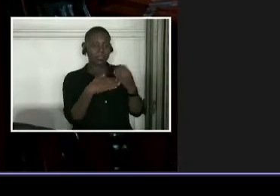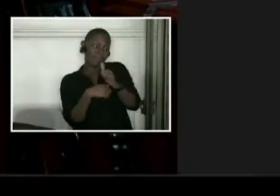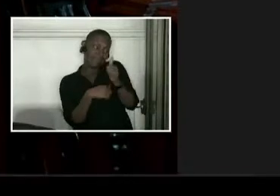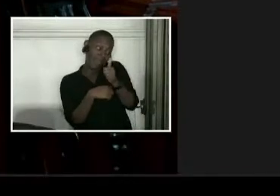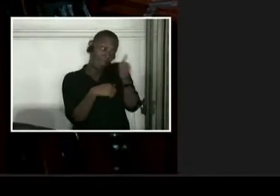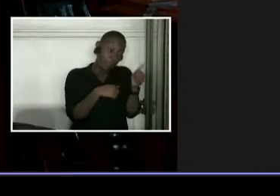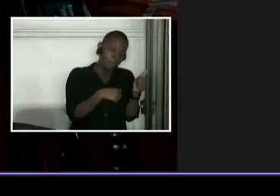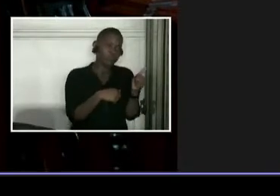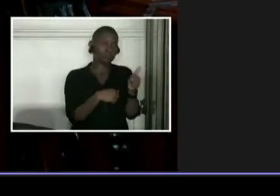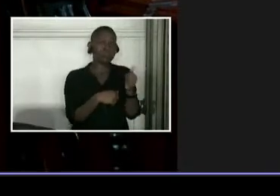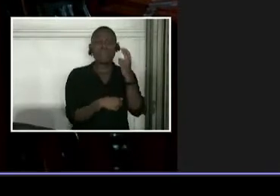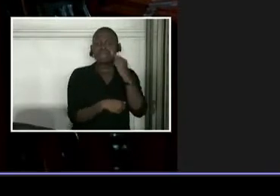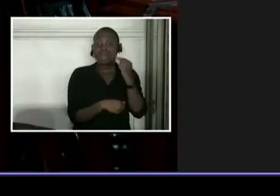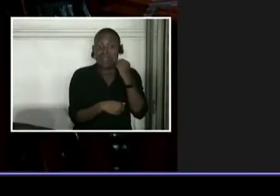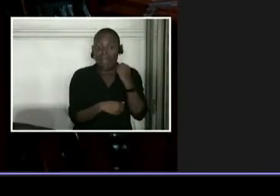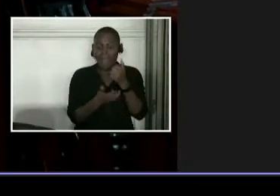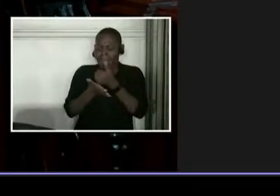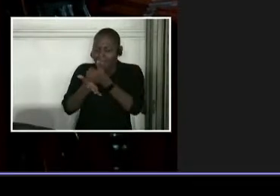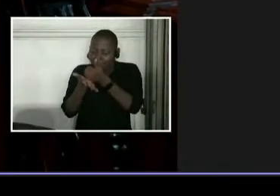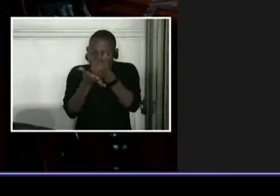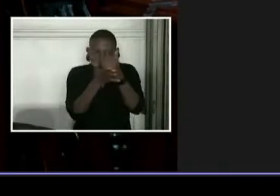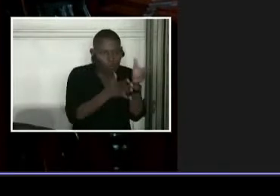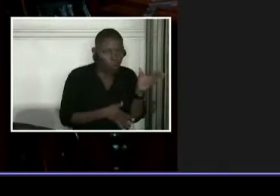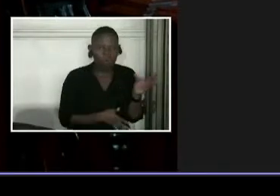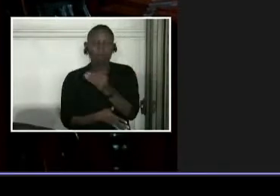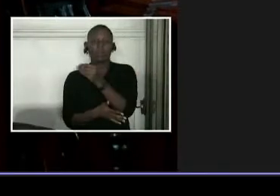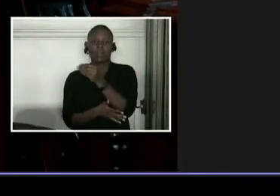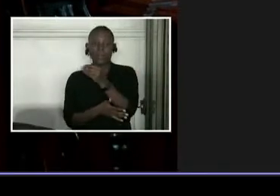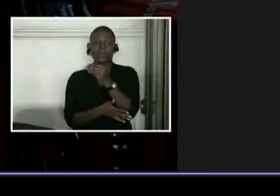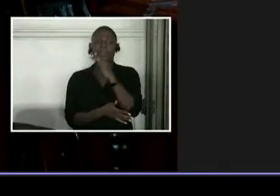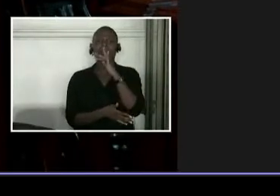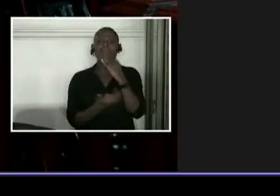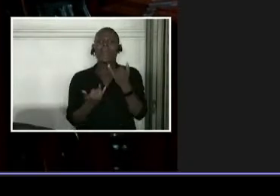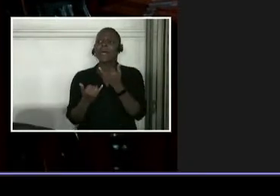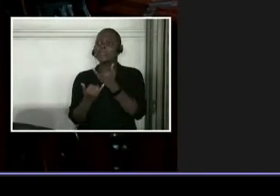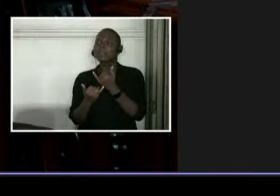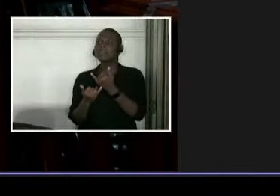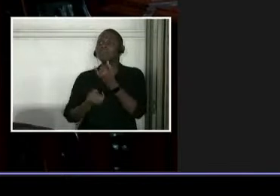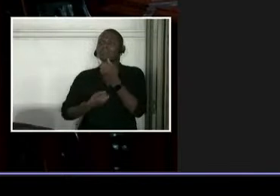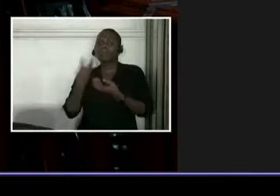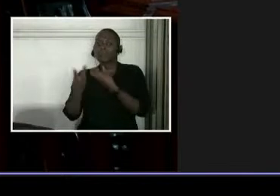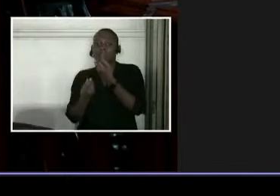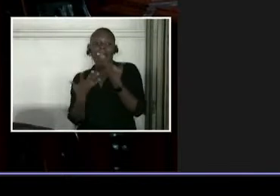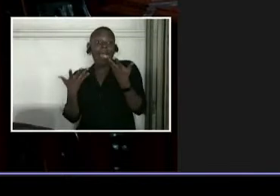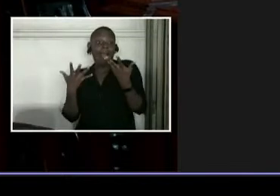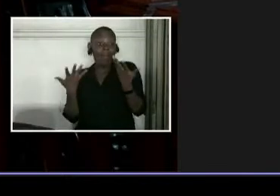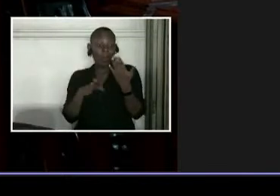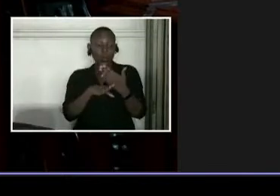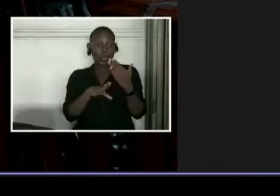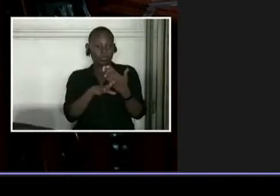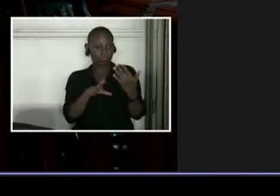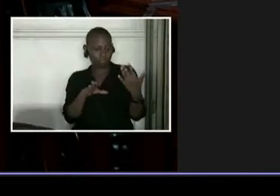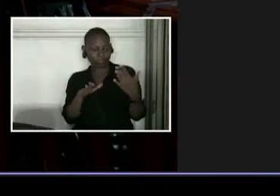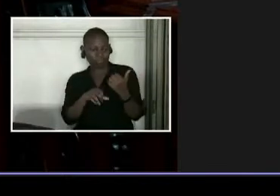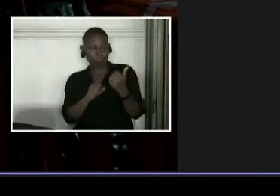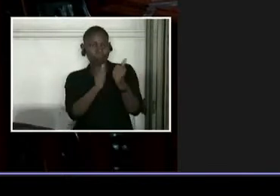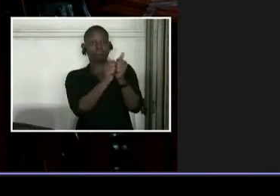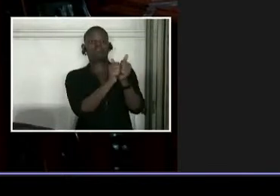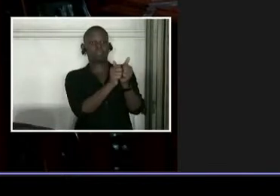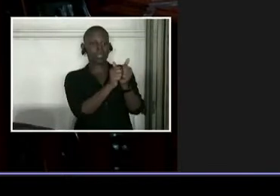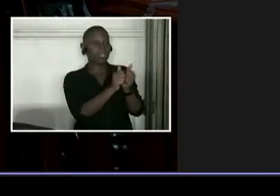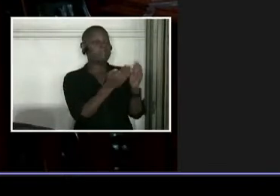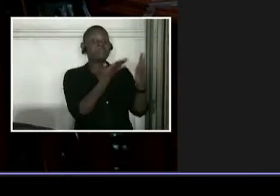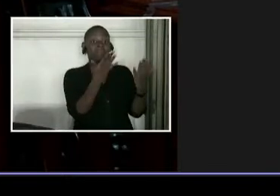victims. Journalists are still narrating the stories of how community members joined hands in searching of victims who disappeared